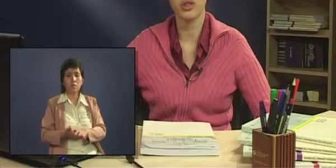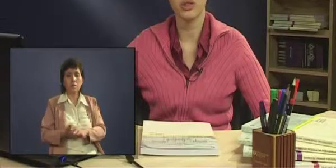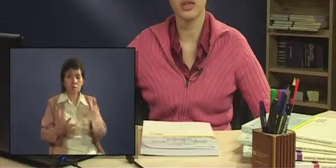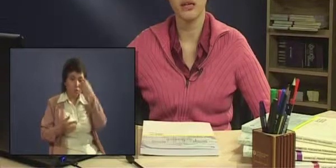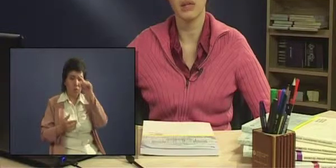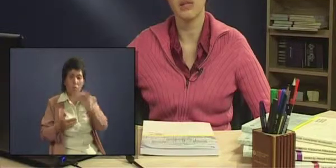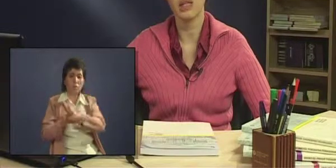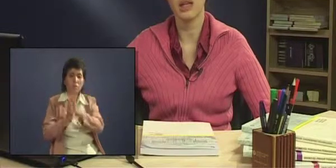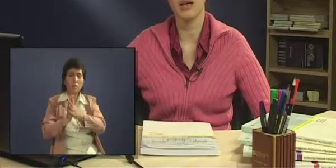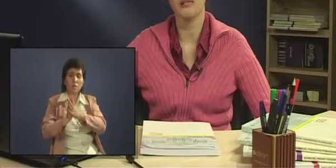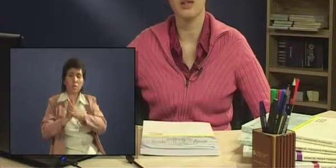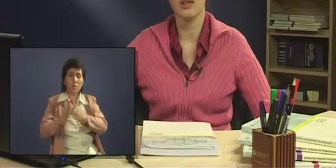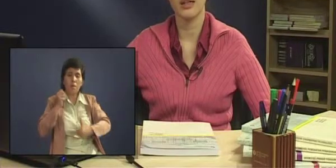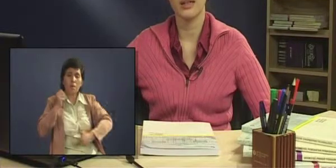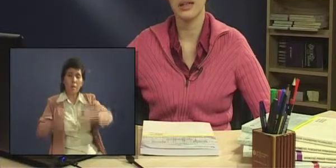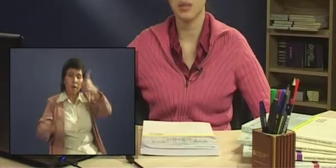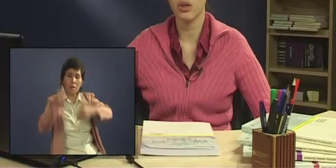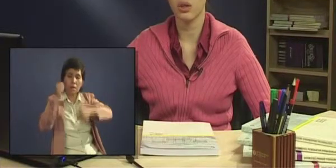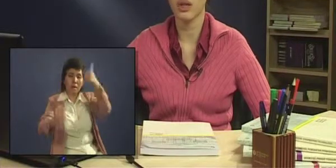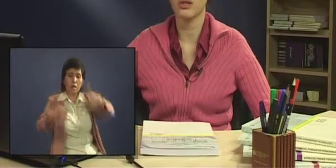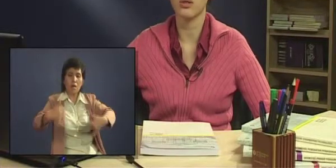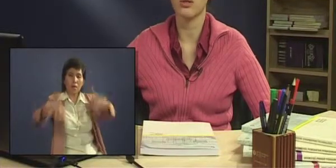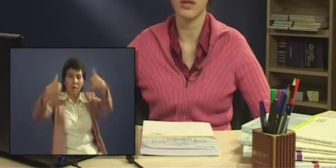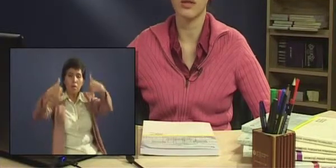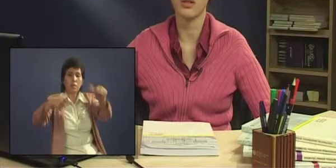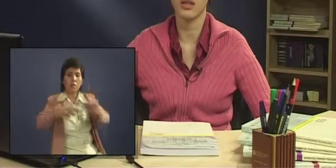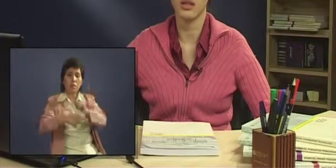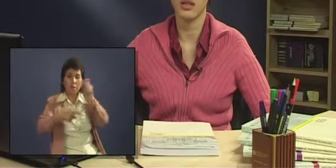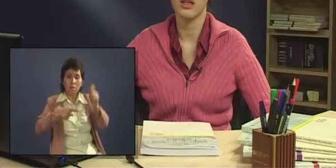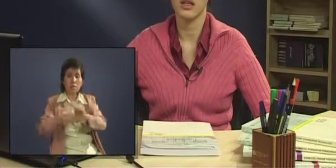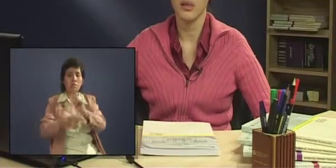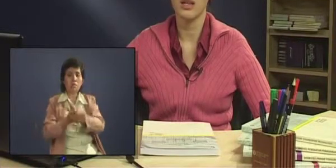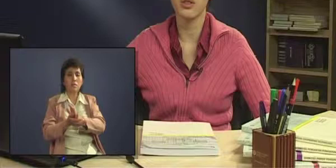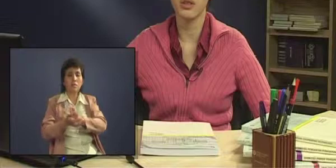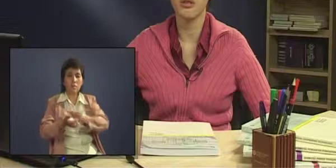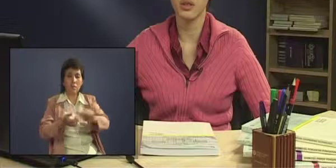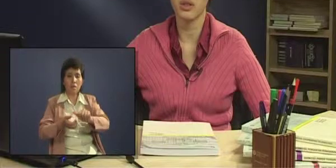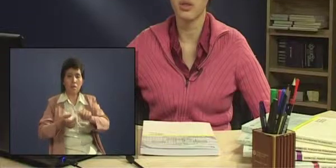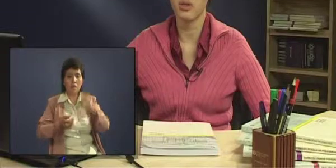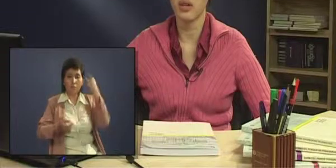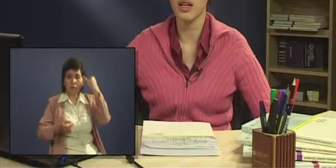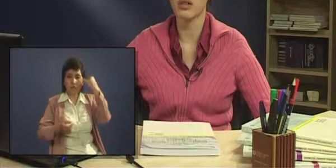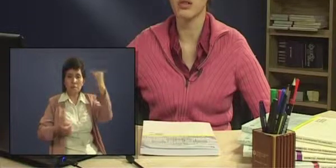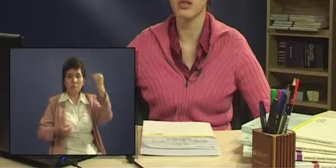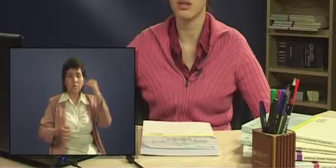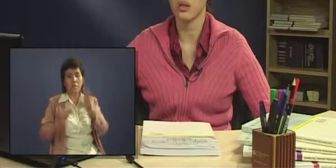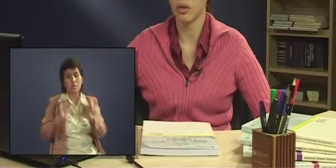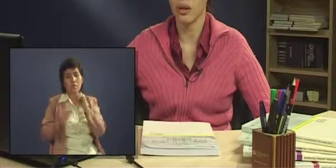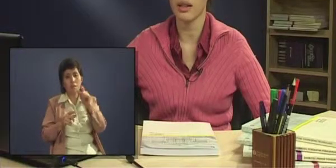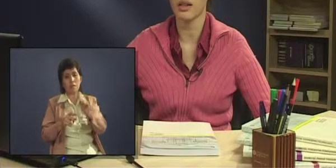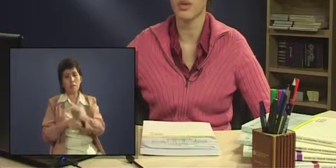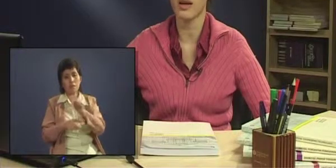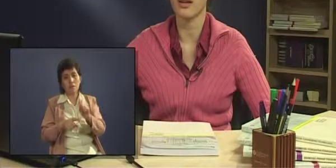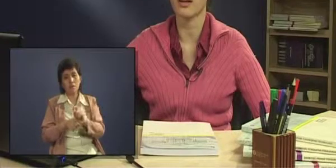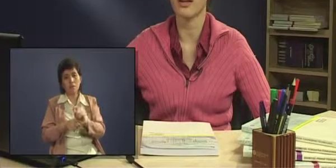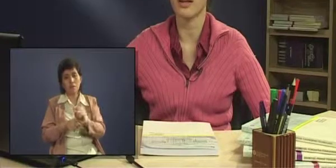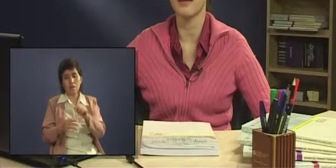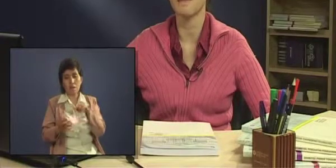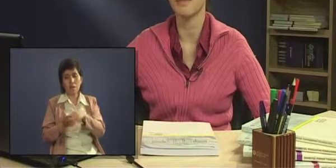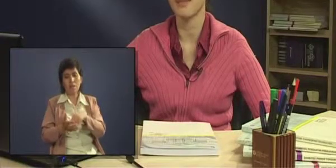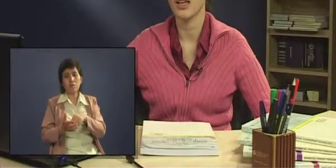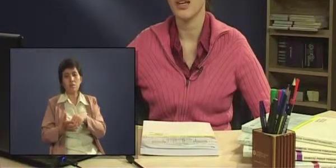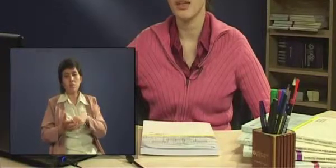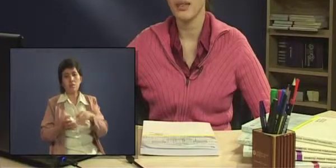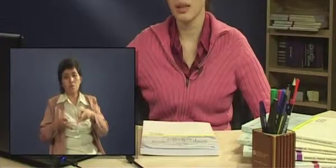win the boxing game every time. He has been trained to do that, okay? Imagine if he was not trained in that way.